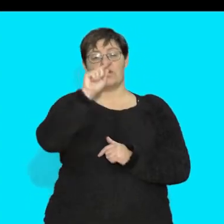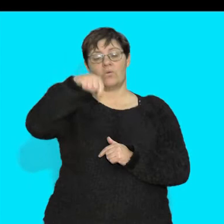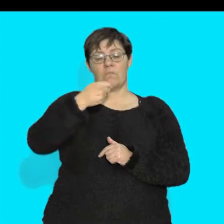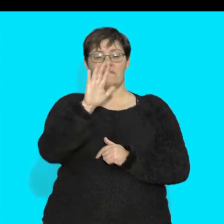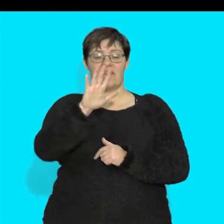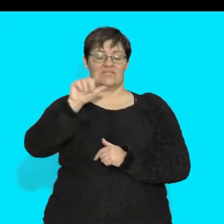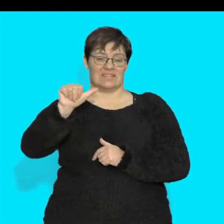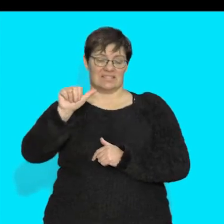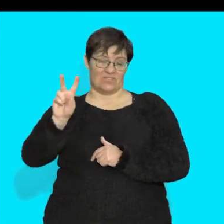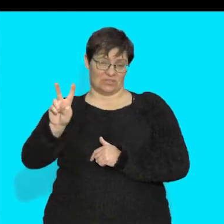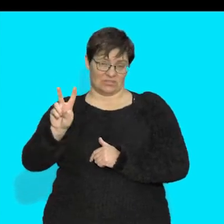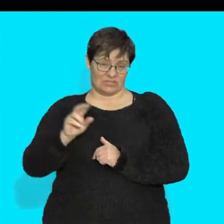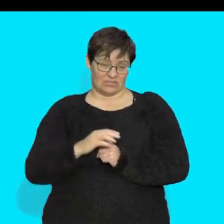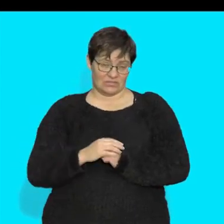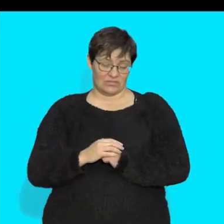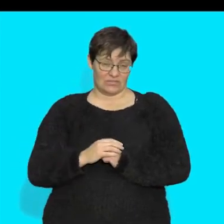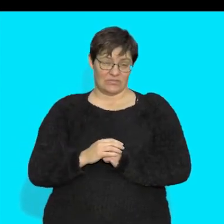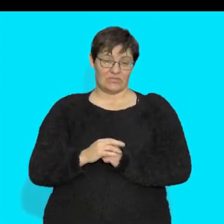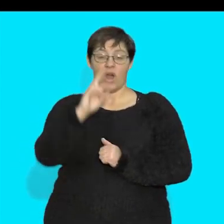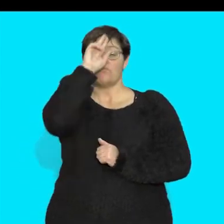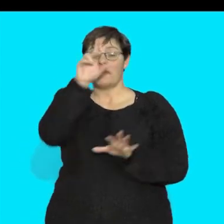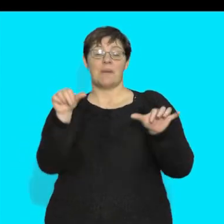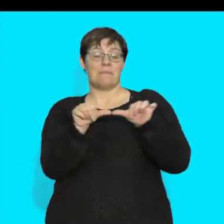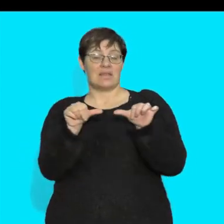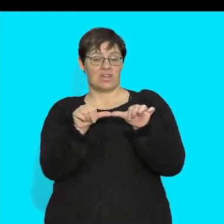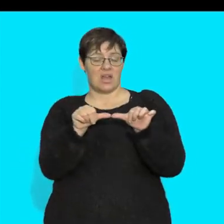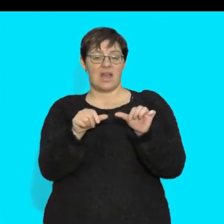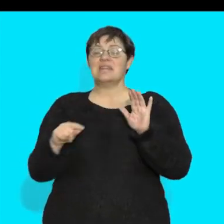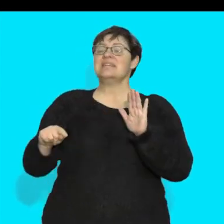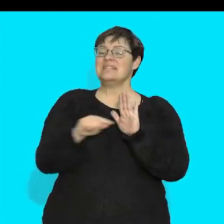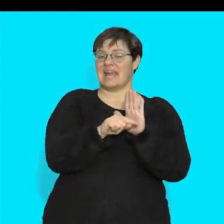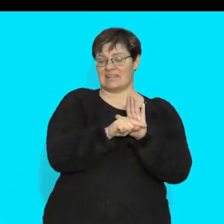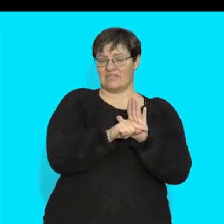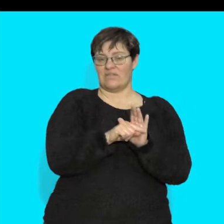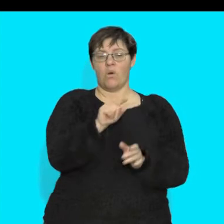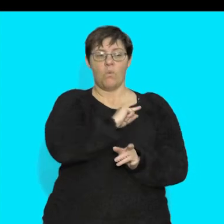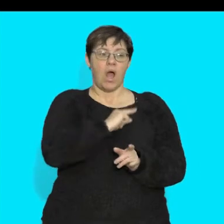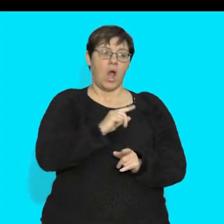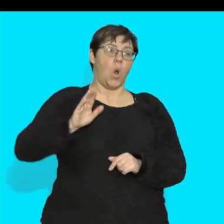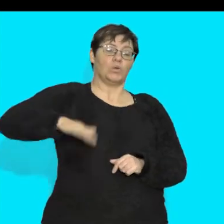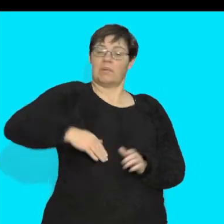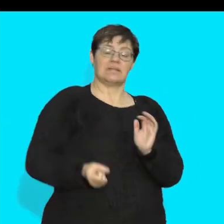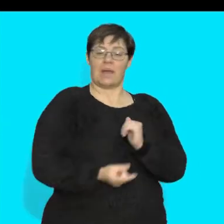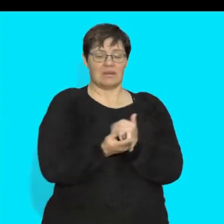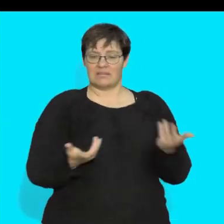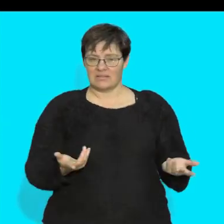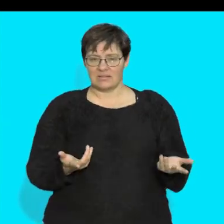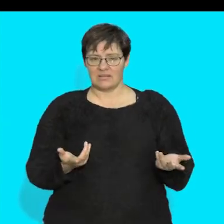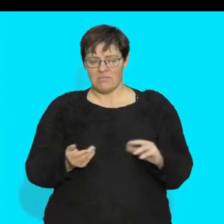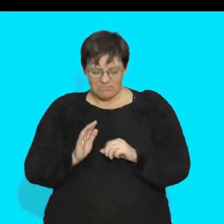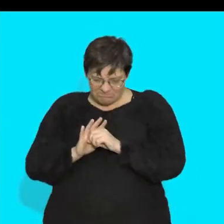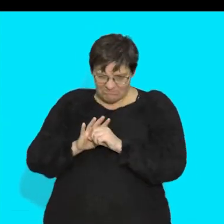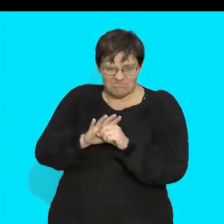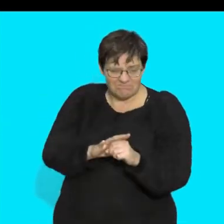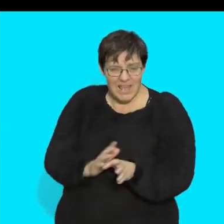greater than 1,56 volts. And remember, when we'd measure it, it would be negative because it's not spontaneous. We've